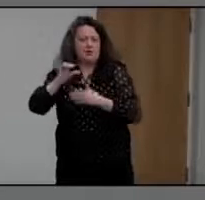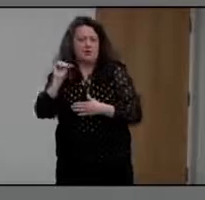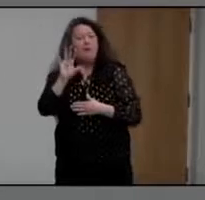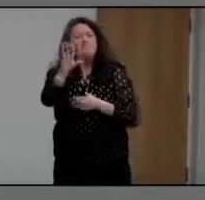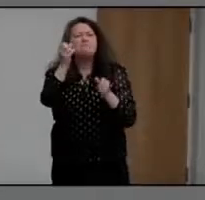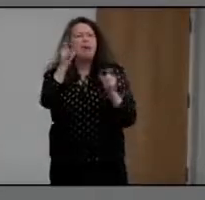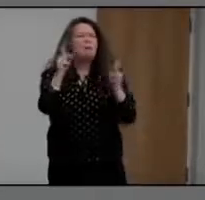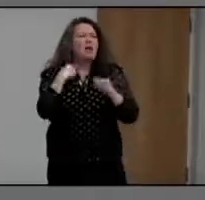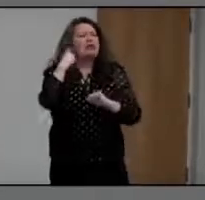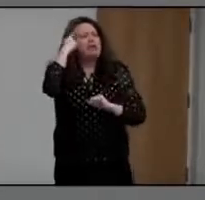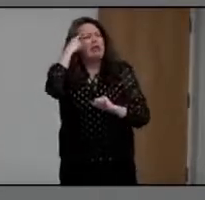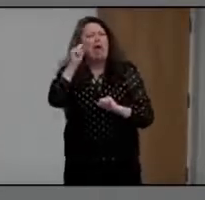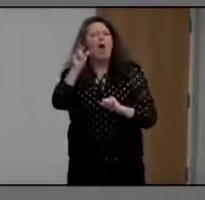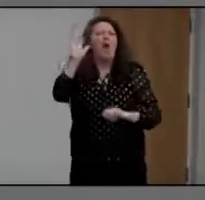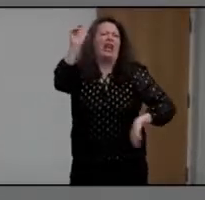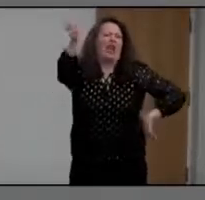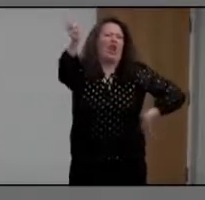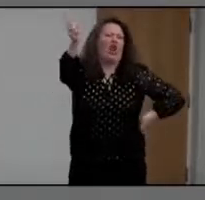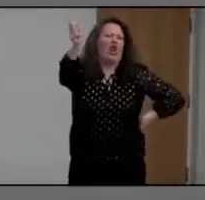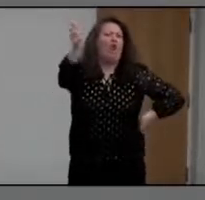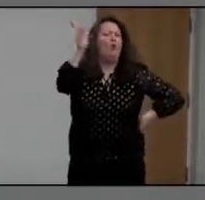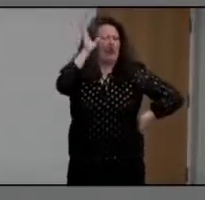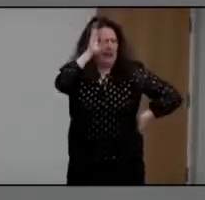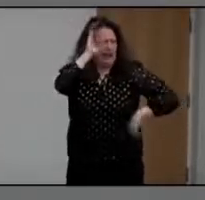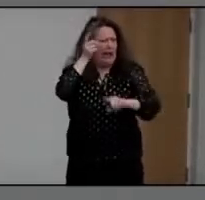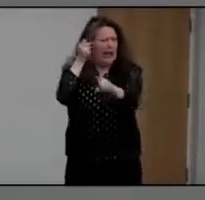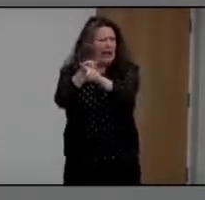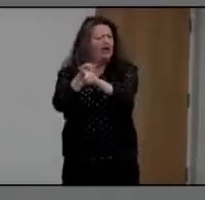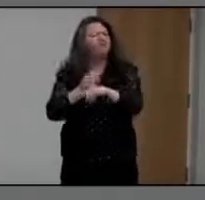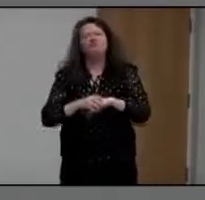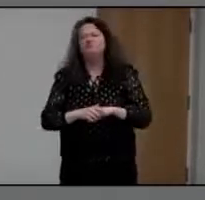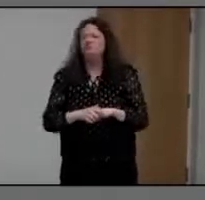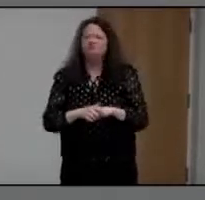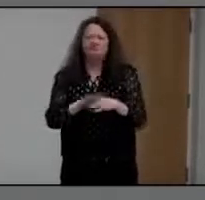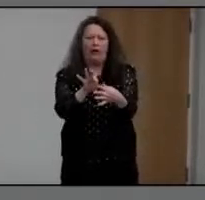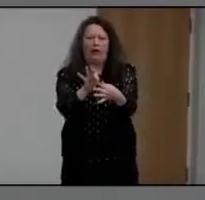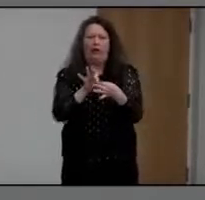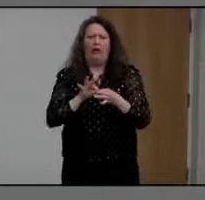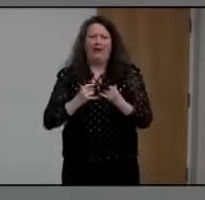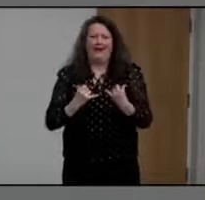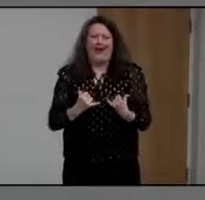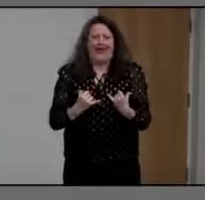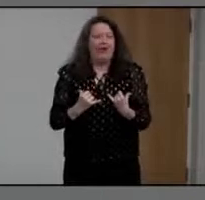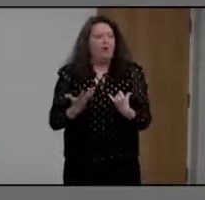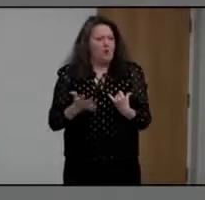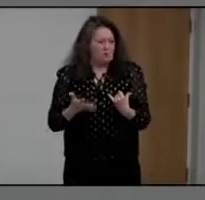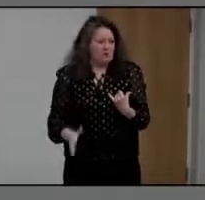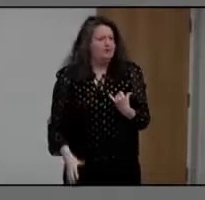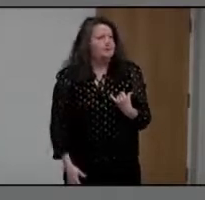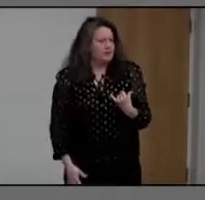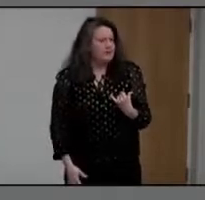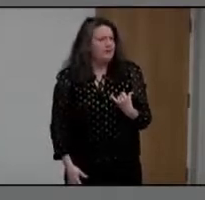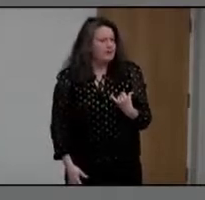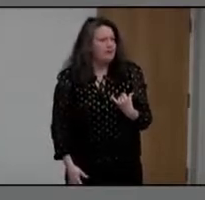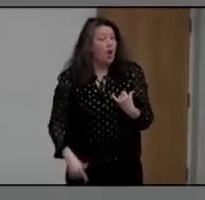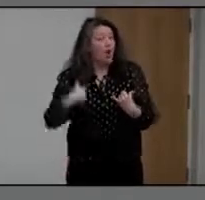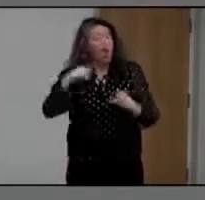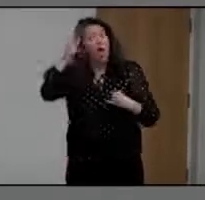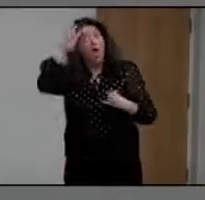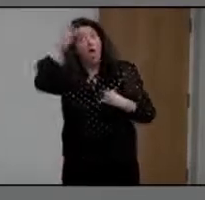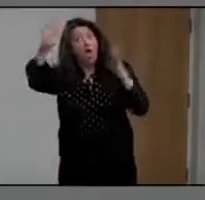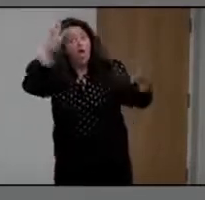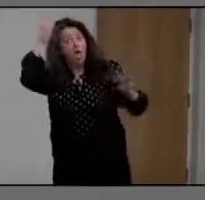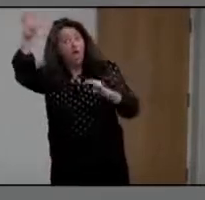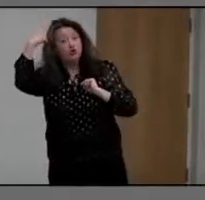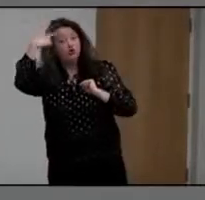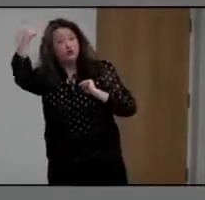that will impact us in the future, something closer to science fiction than science reality. But in fact, that future